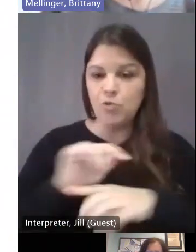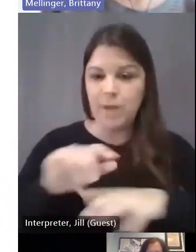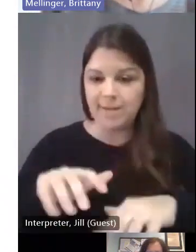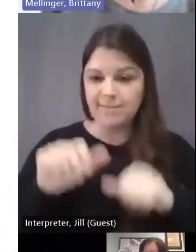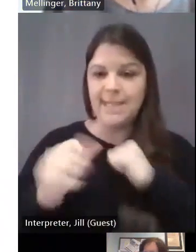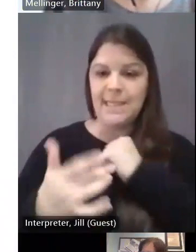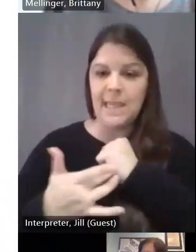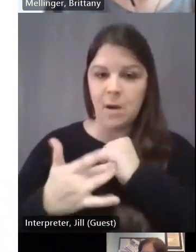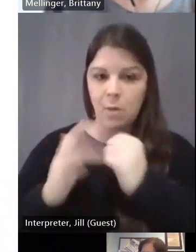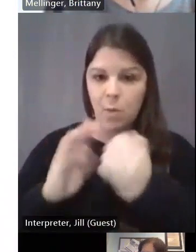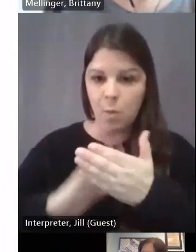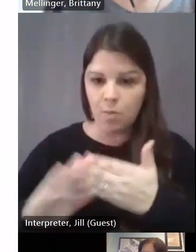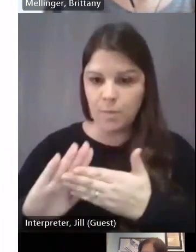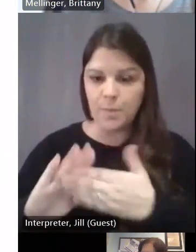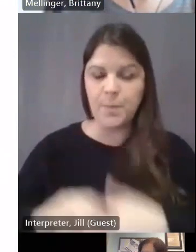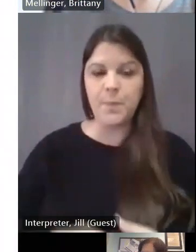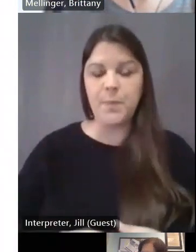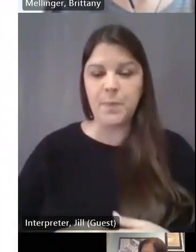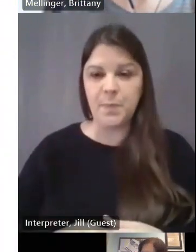schools.